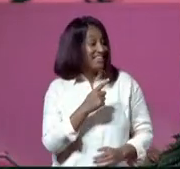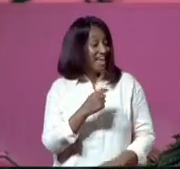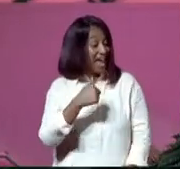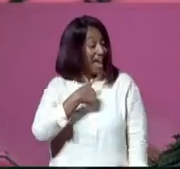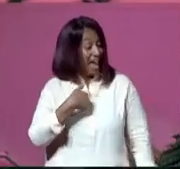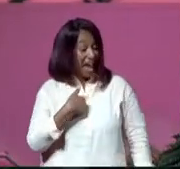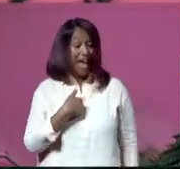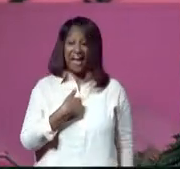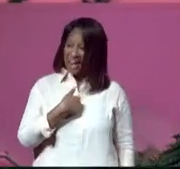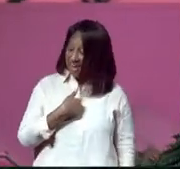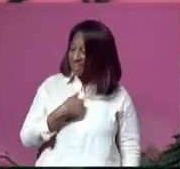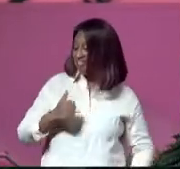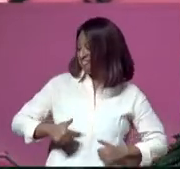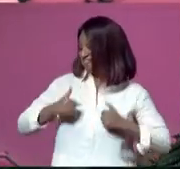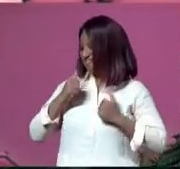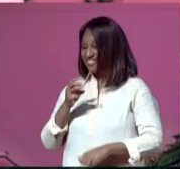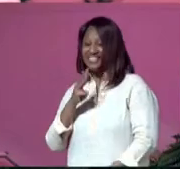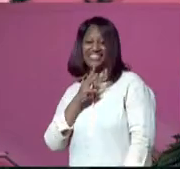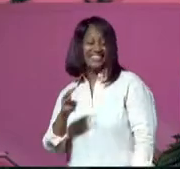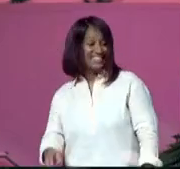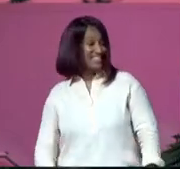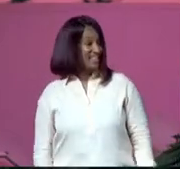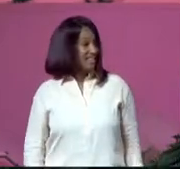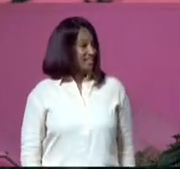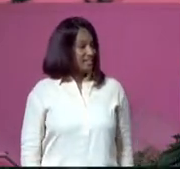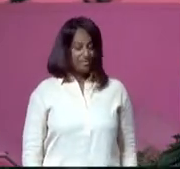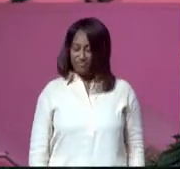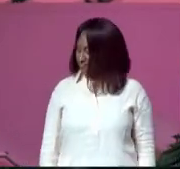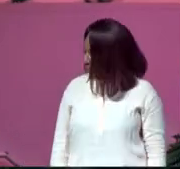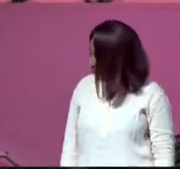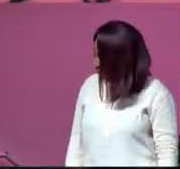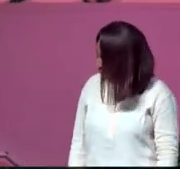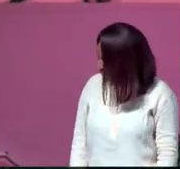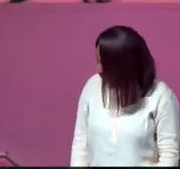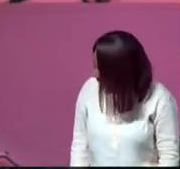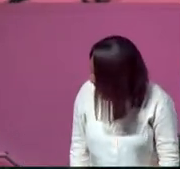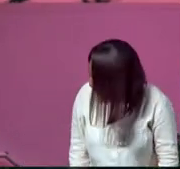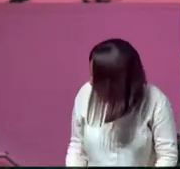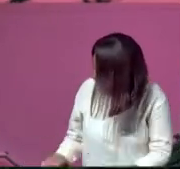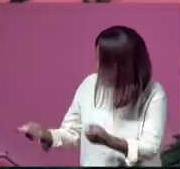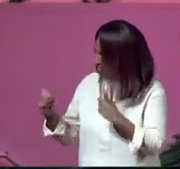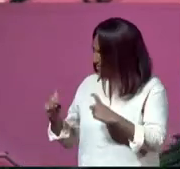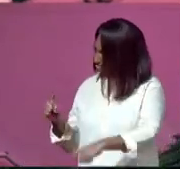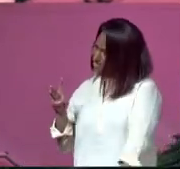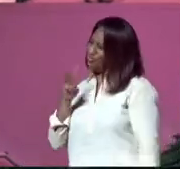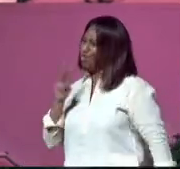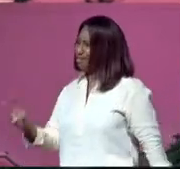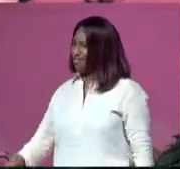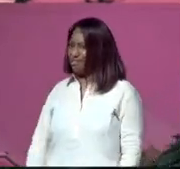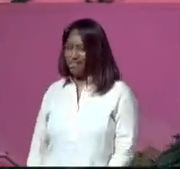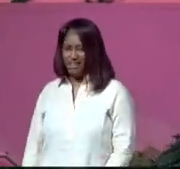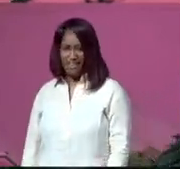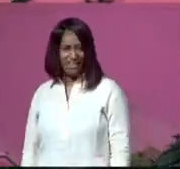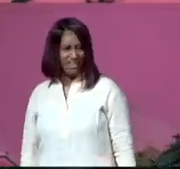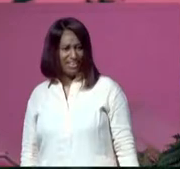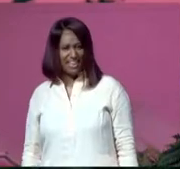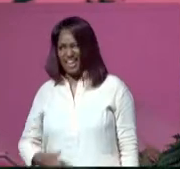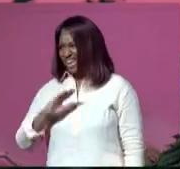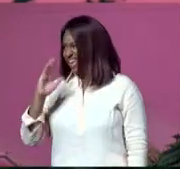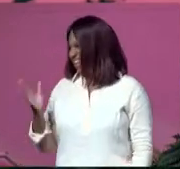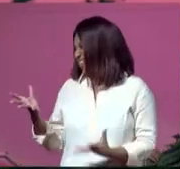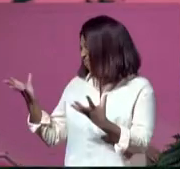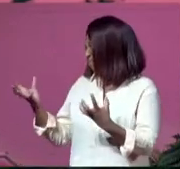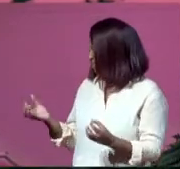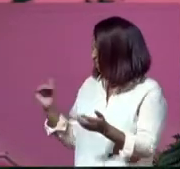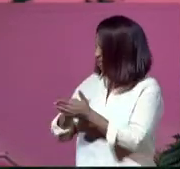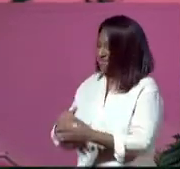he. I am living water. Watch what she says. She says, give me this water so that I'll never be thirsty again.